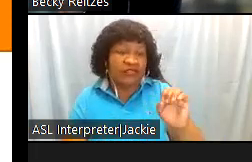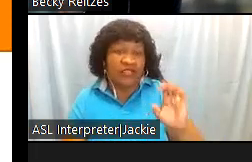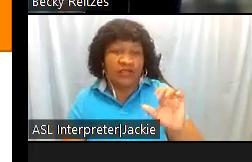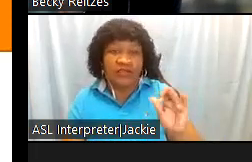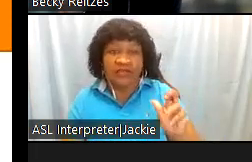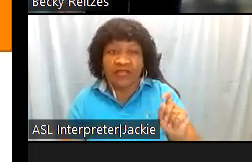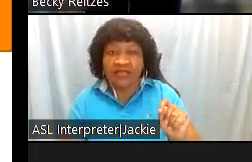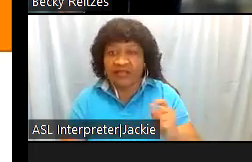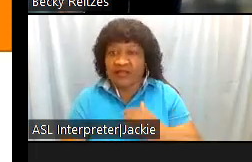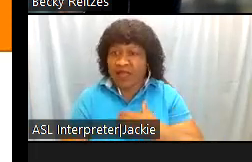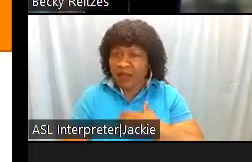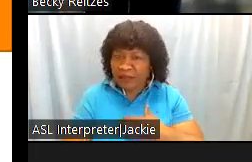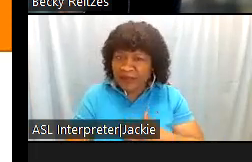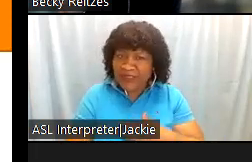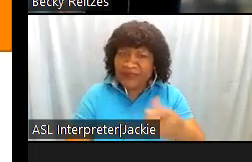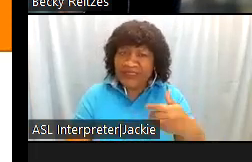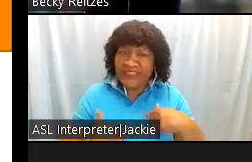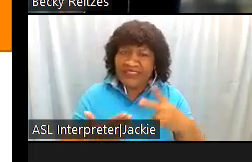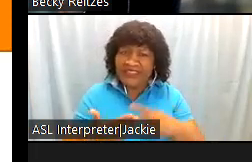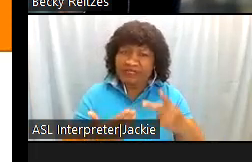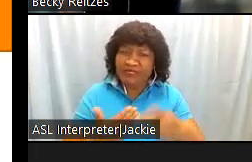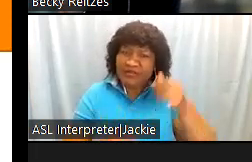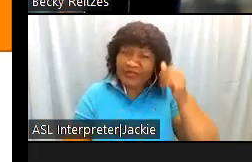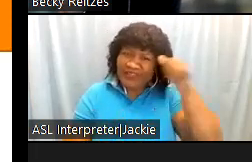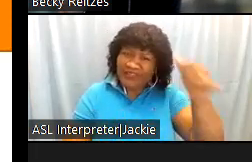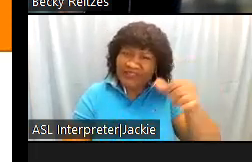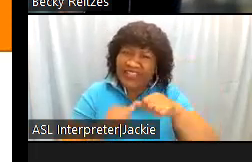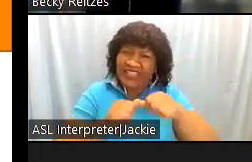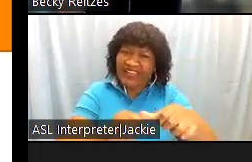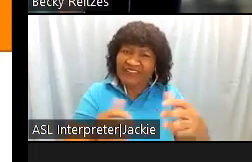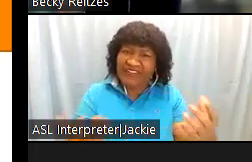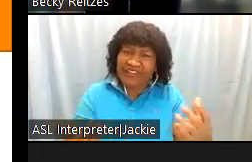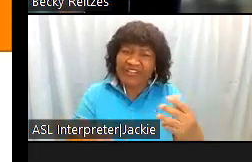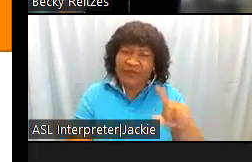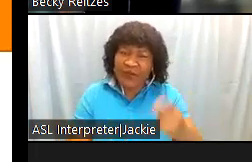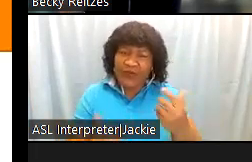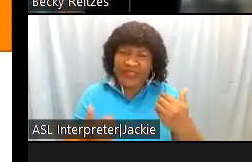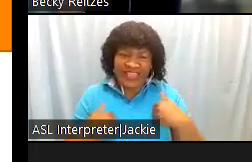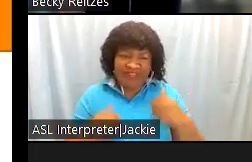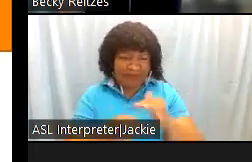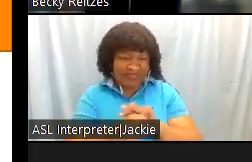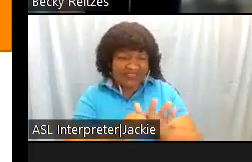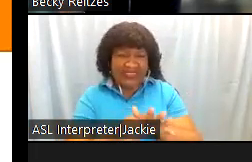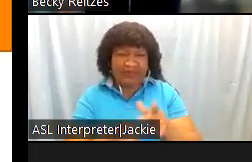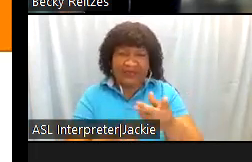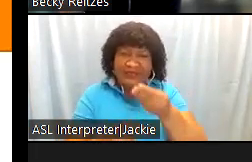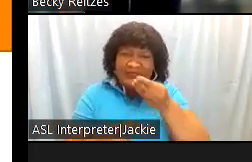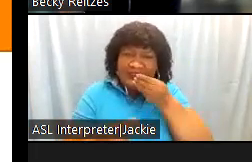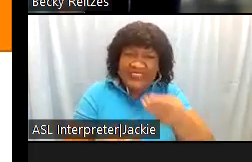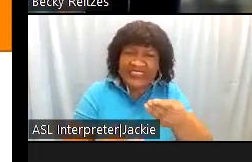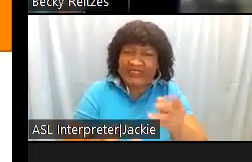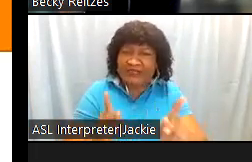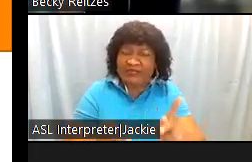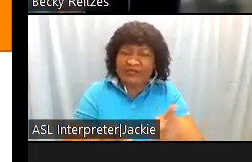wish we did this forever and ever, and not just during pandemics, that we're finally feeding people and helping